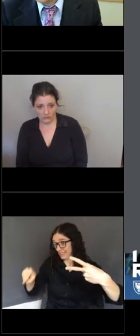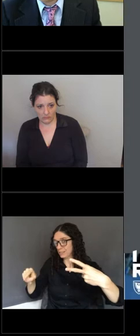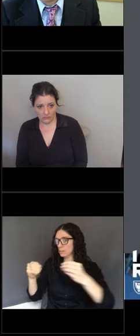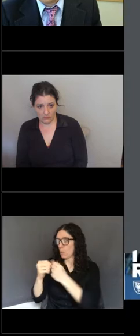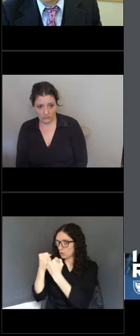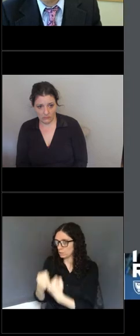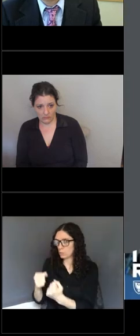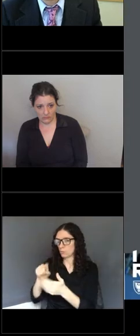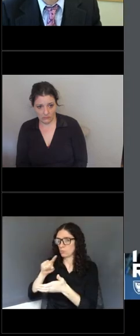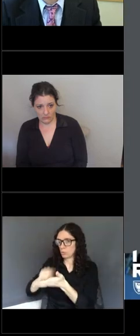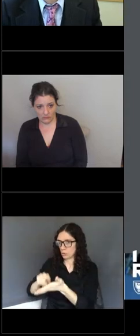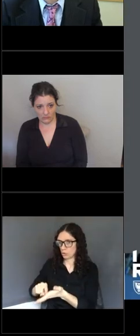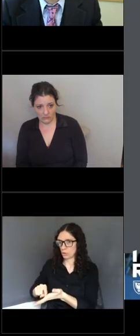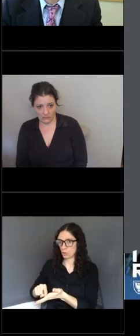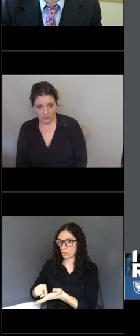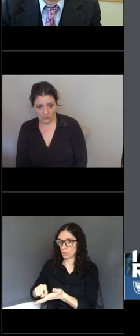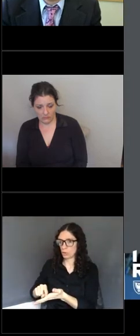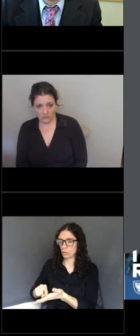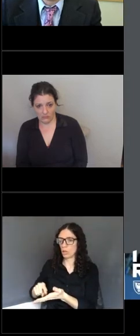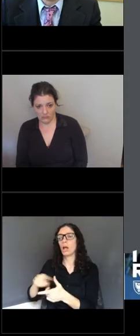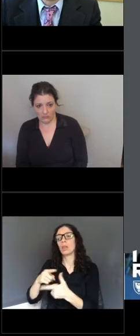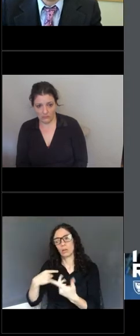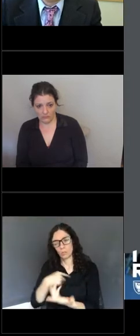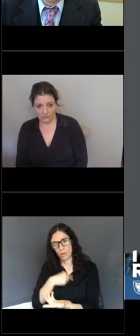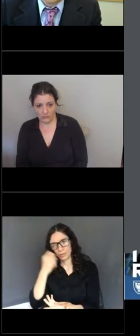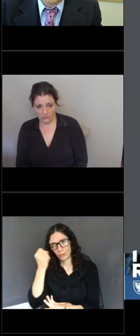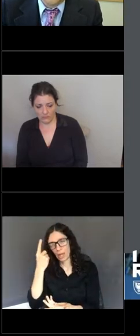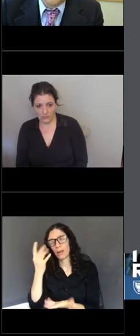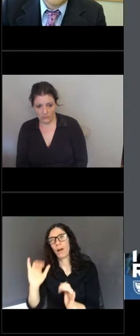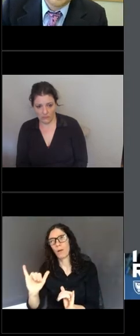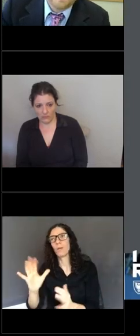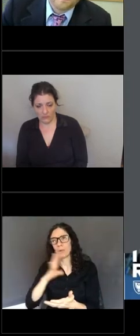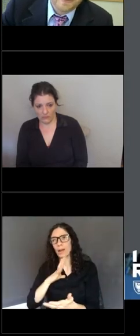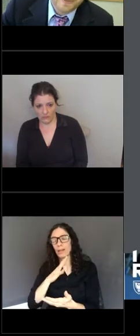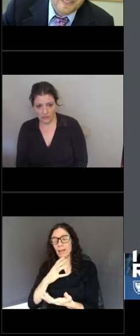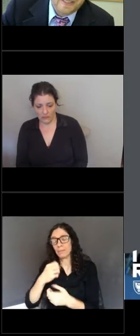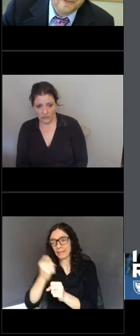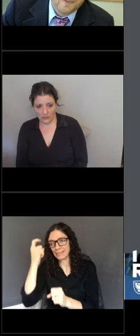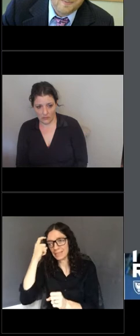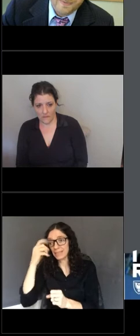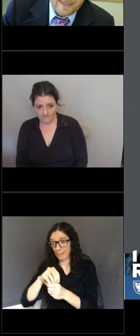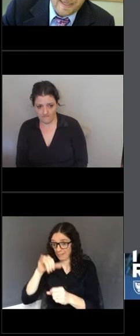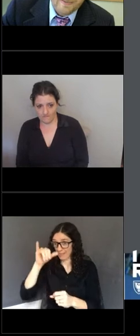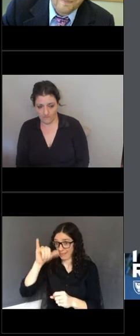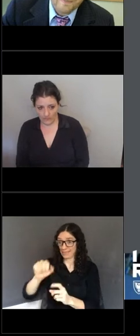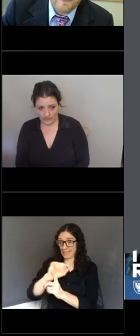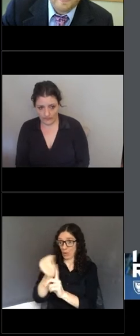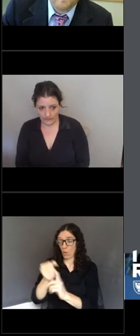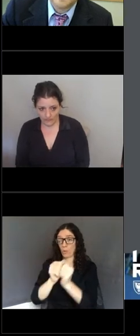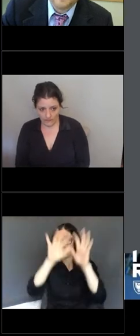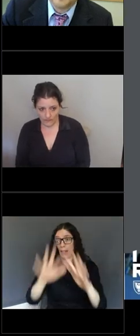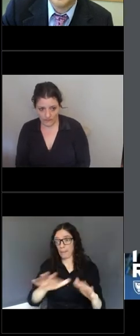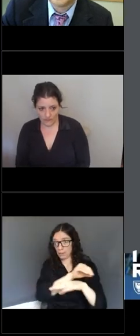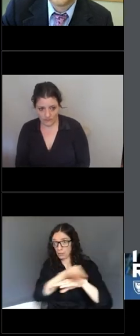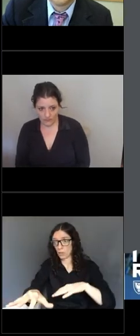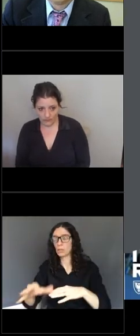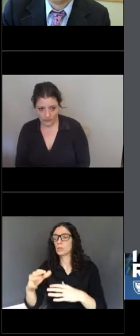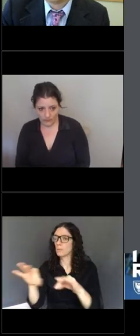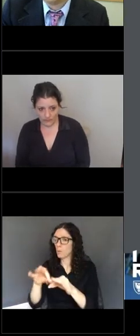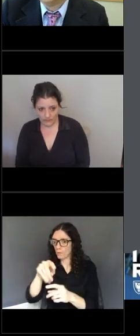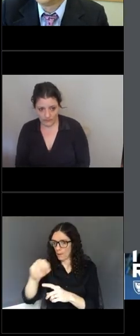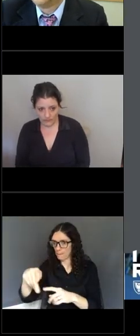these types of scenarios, it is important for the marine protected areas to be able to understand what they have and what is at